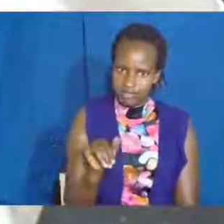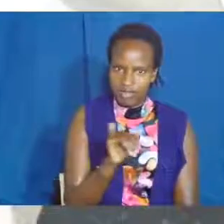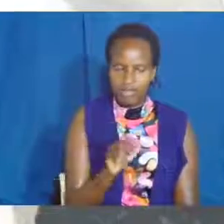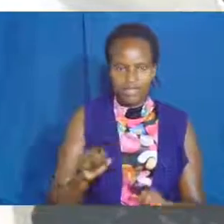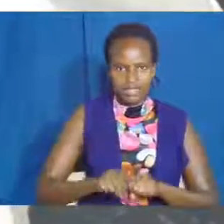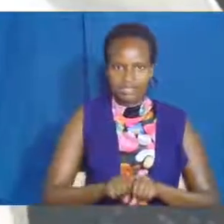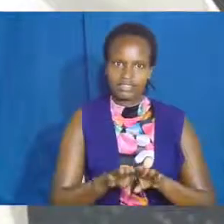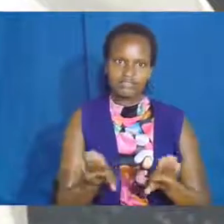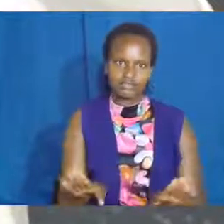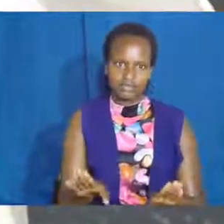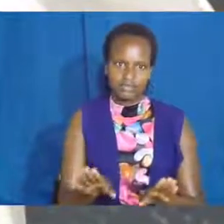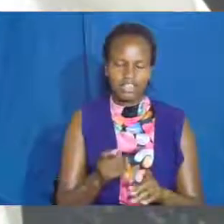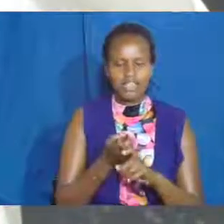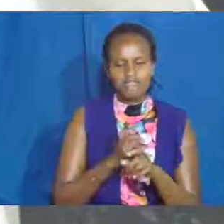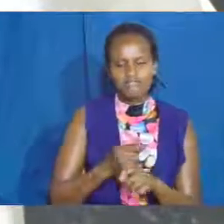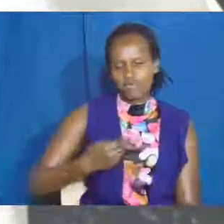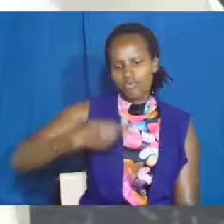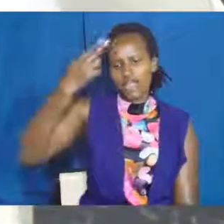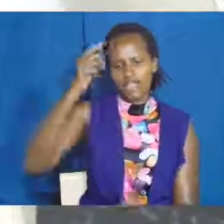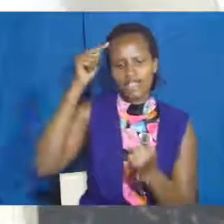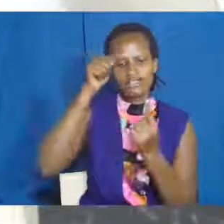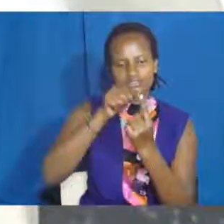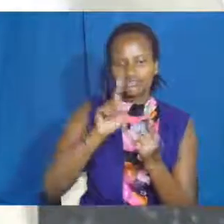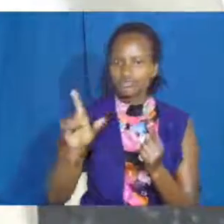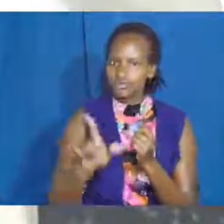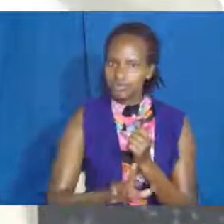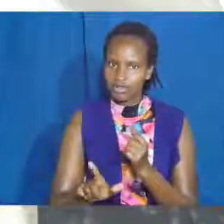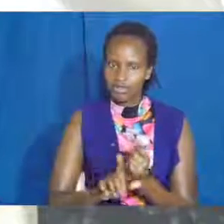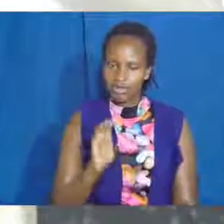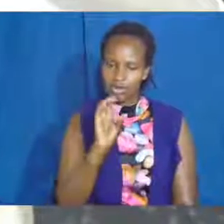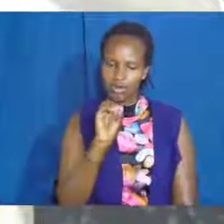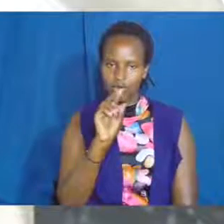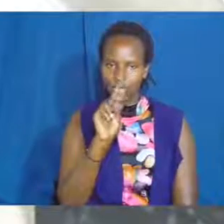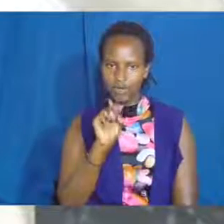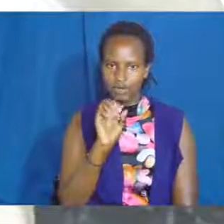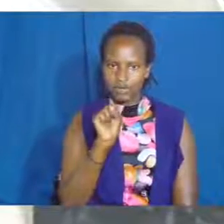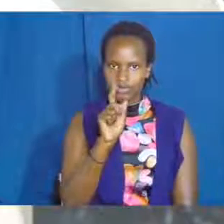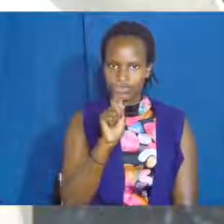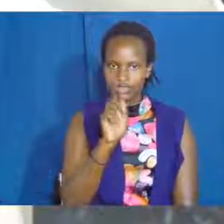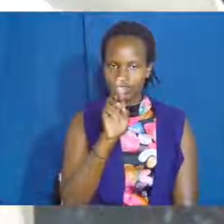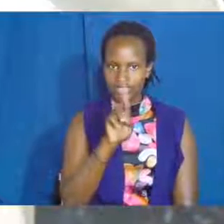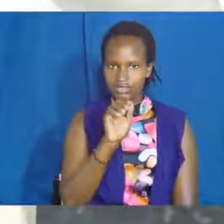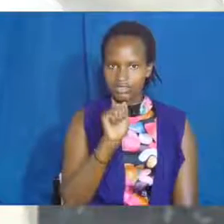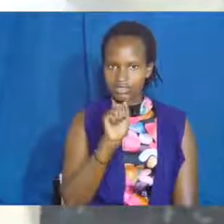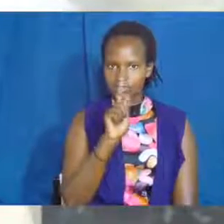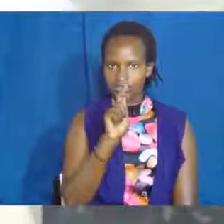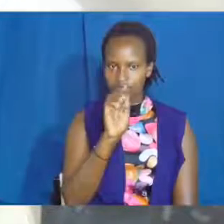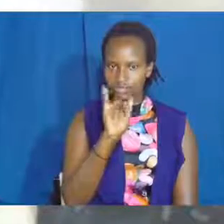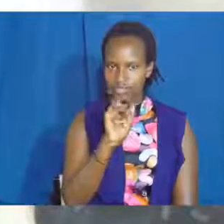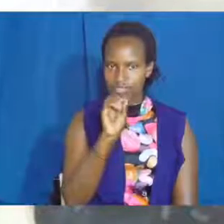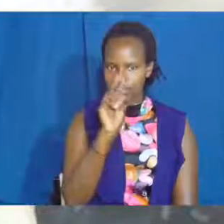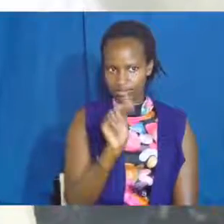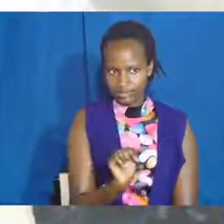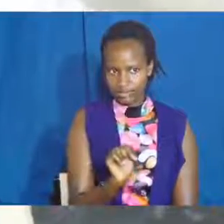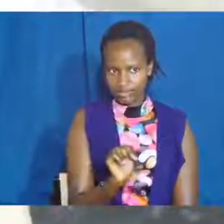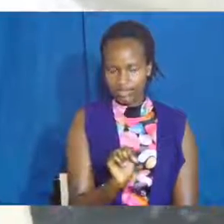uniformly distributed. It will move from higher concentration to lower concentration. What does it mean? We're going to get the definition of diffusion. So